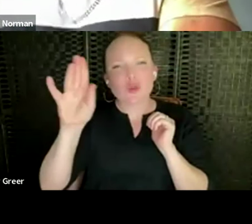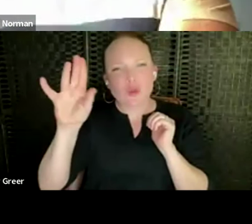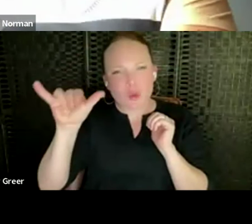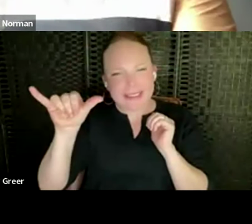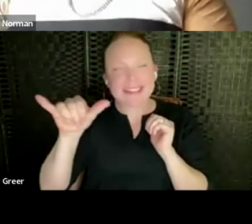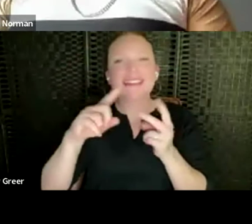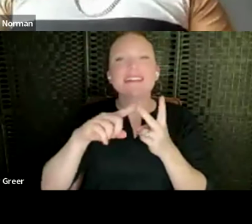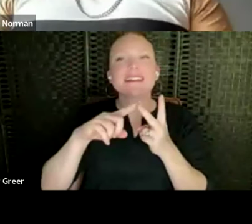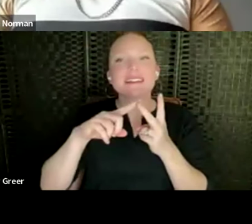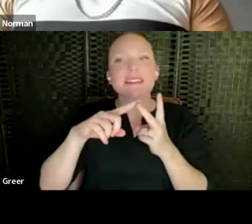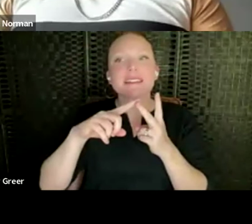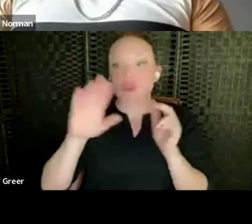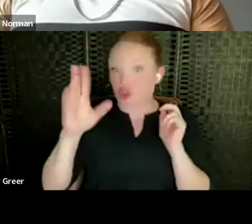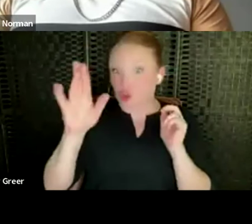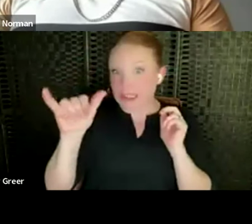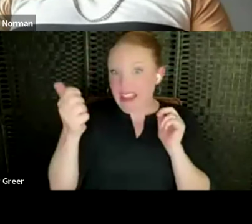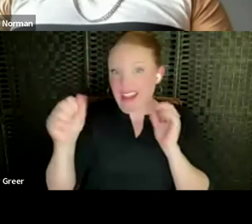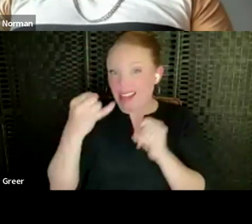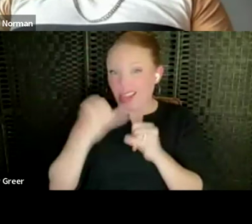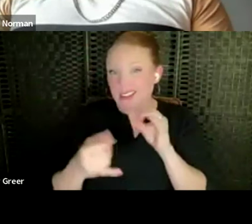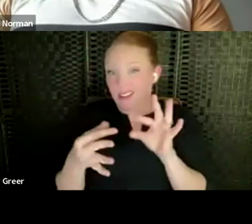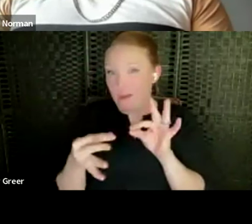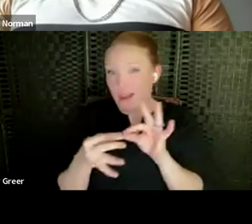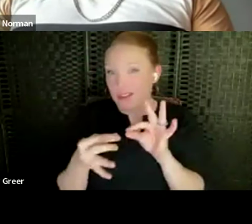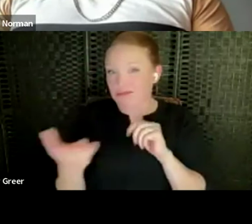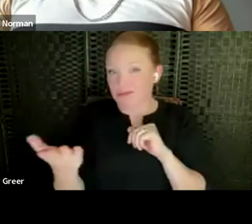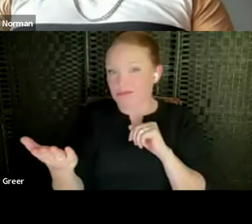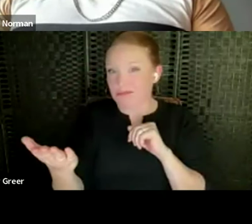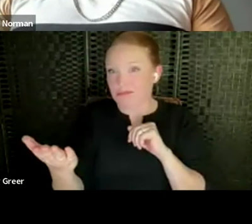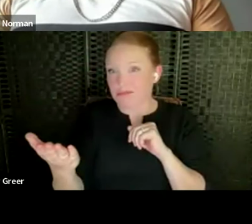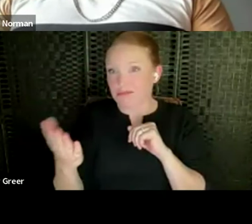any concluding remarks, you know, but.